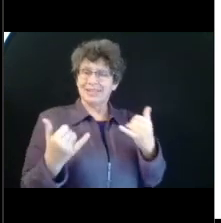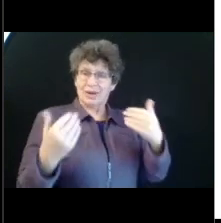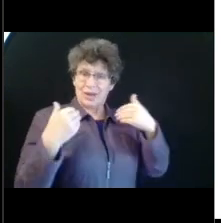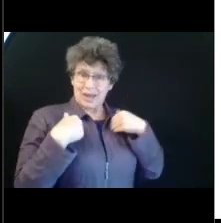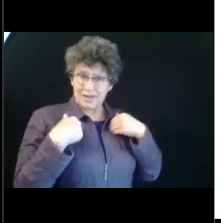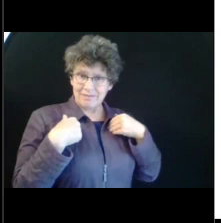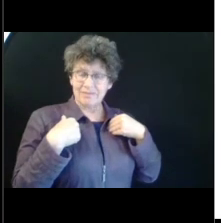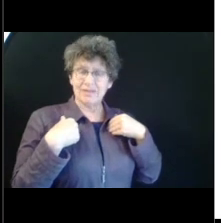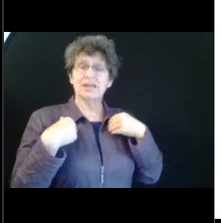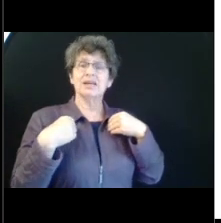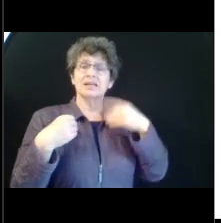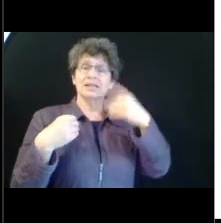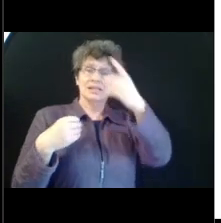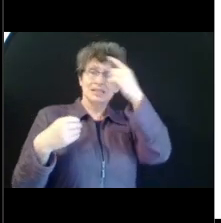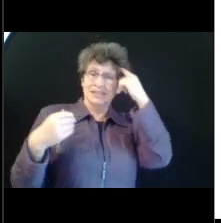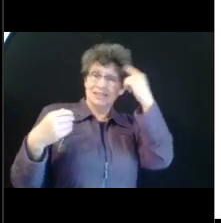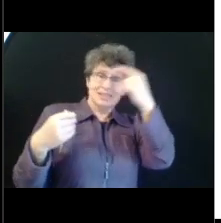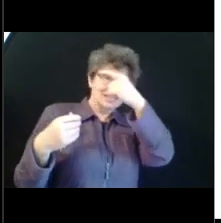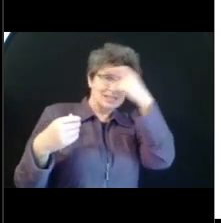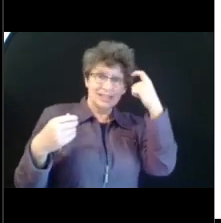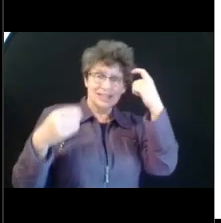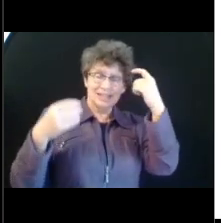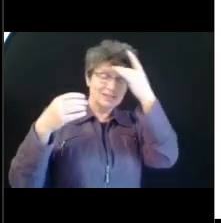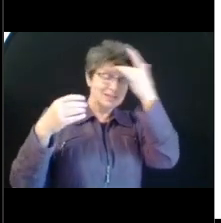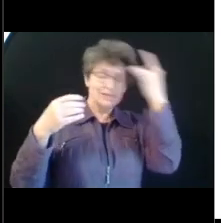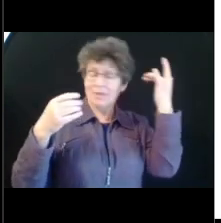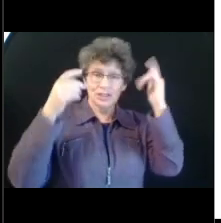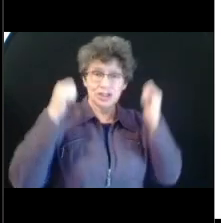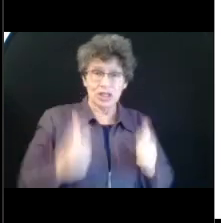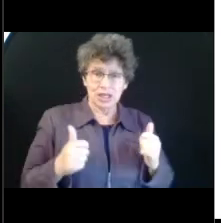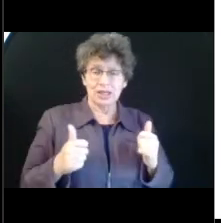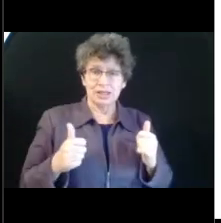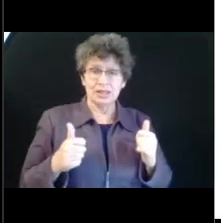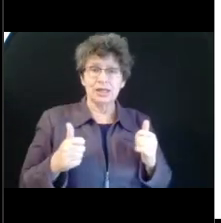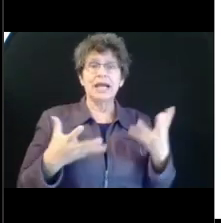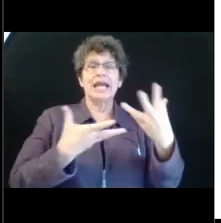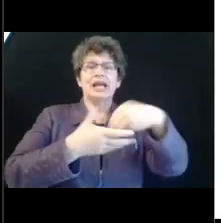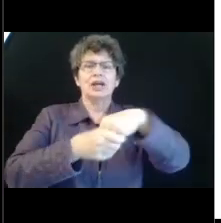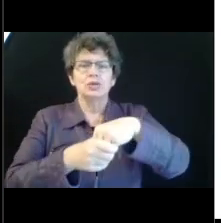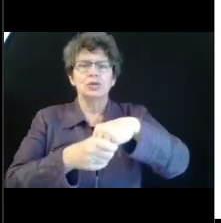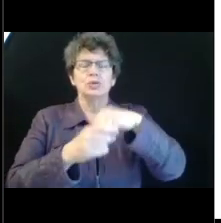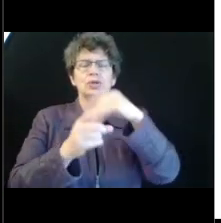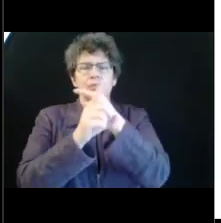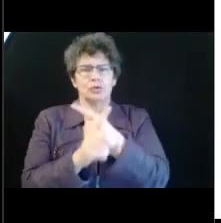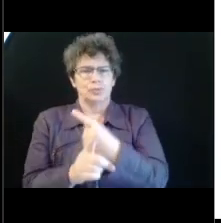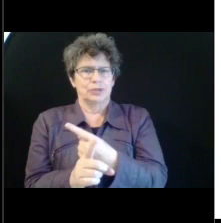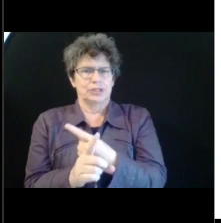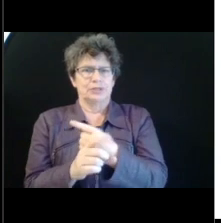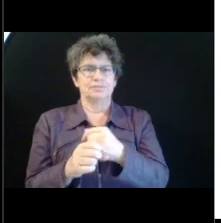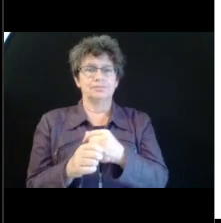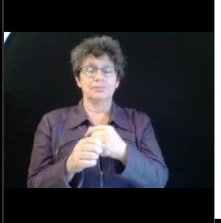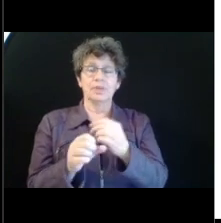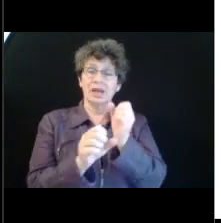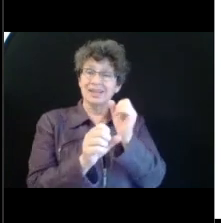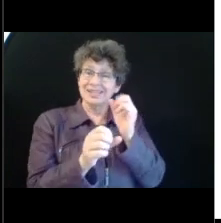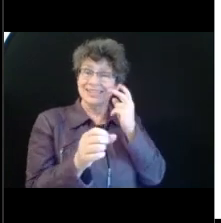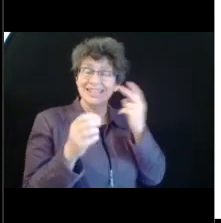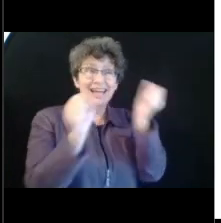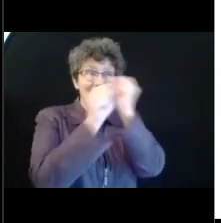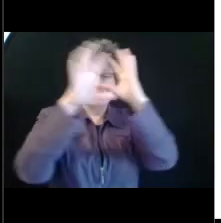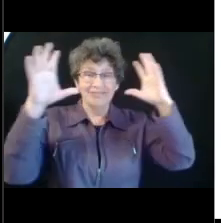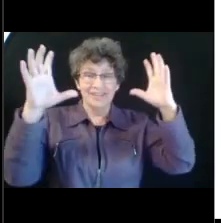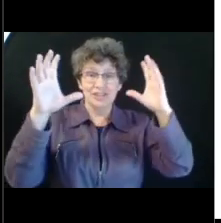And to make that vision a reality, here's what we want to do. We want to change the conversation about dementia